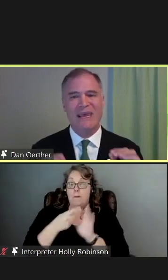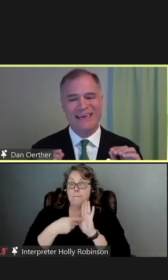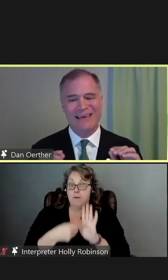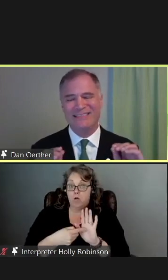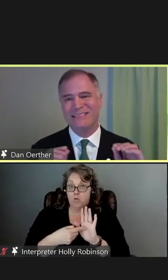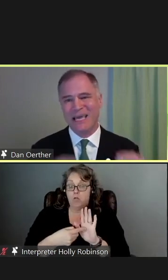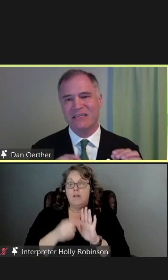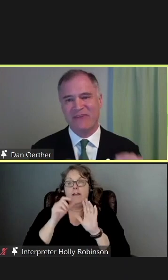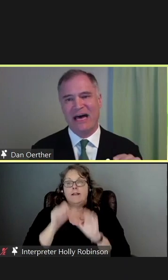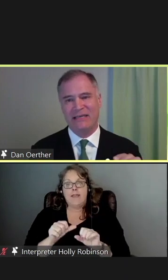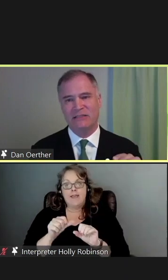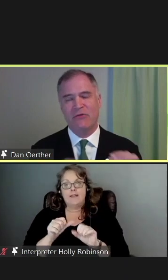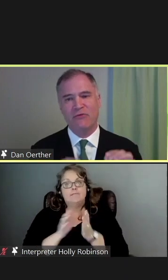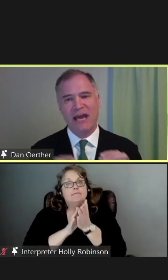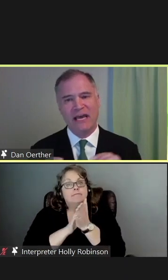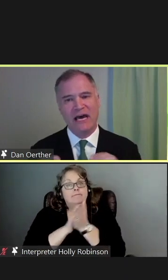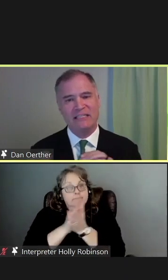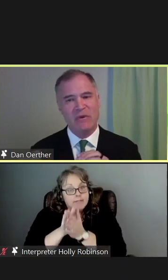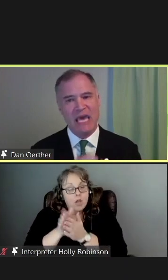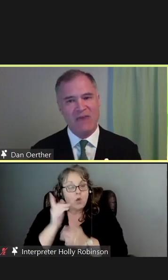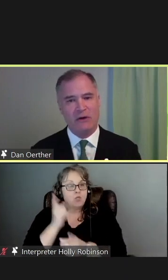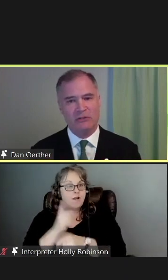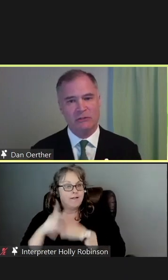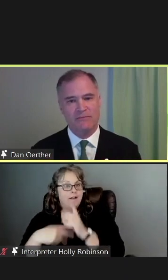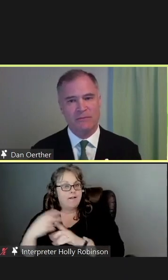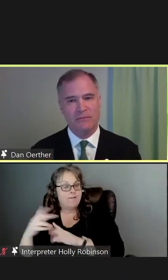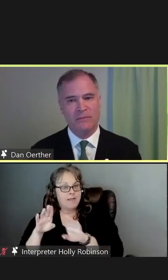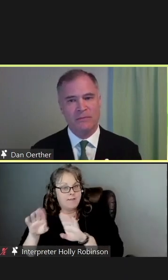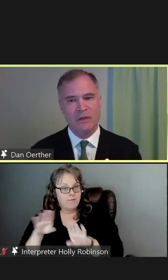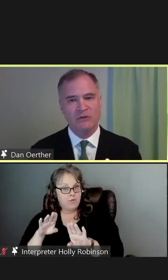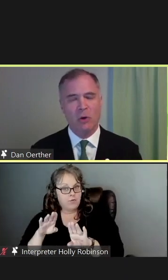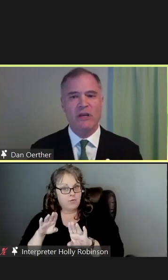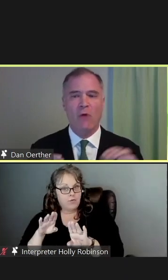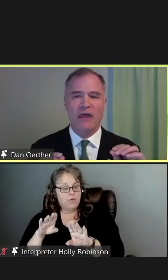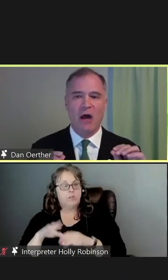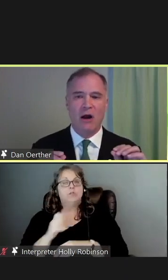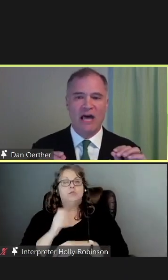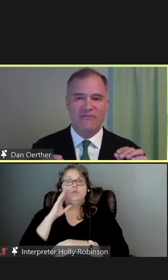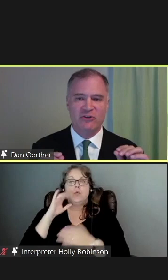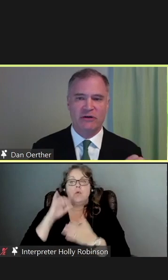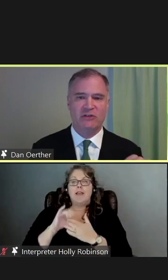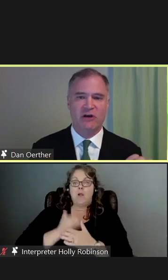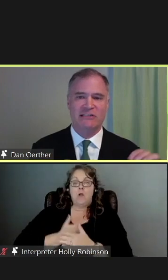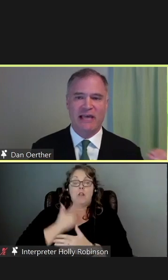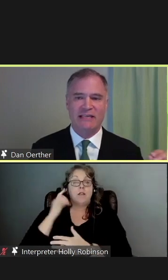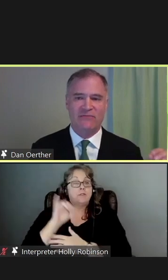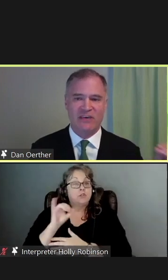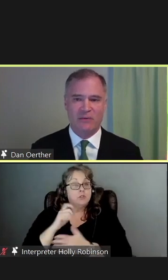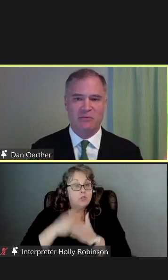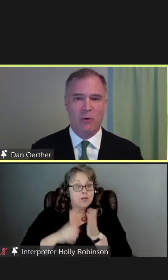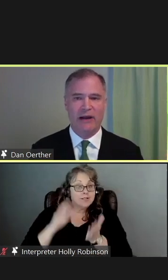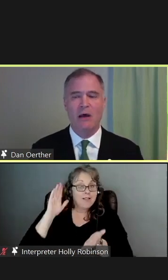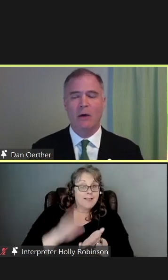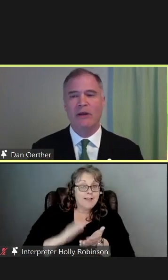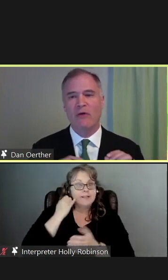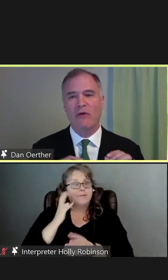we can incentivize the right kinds of behaviors. So we know that our life insurance costs less if we give up